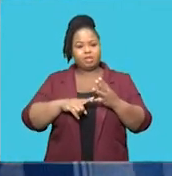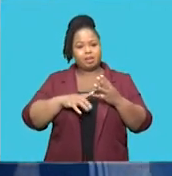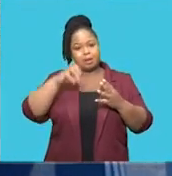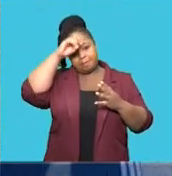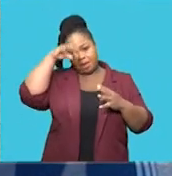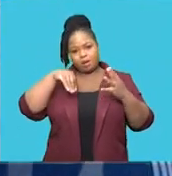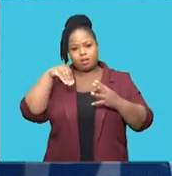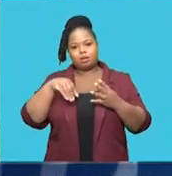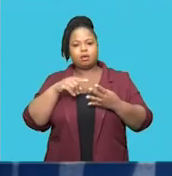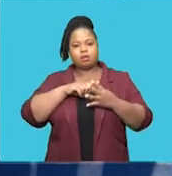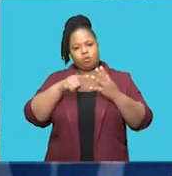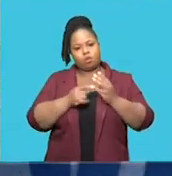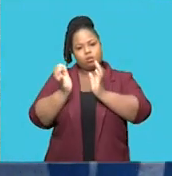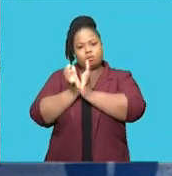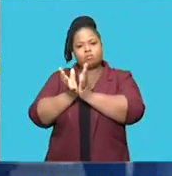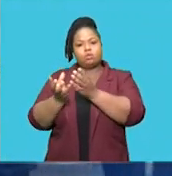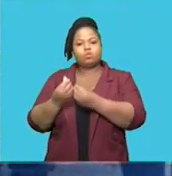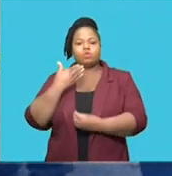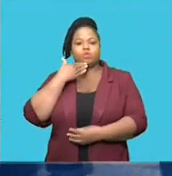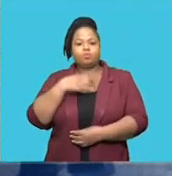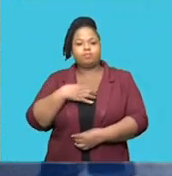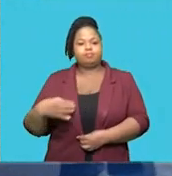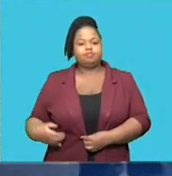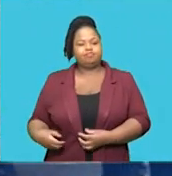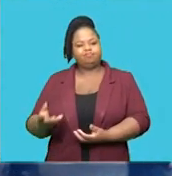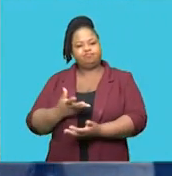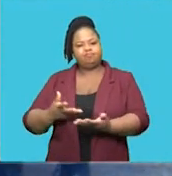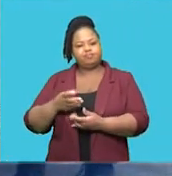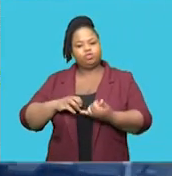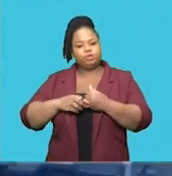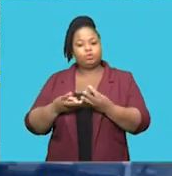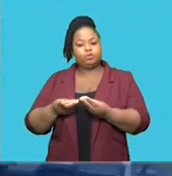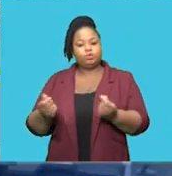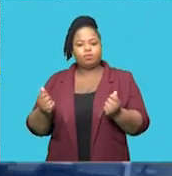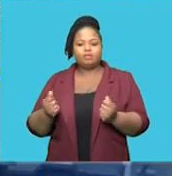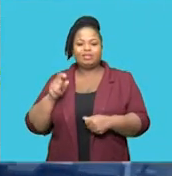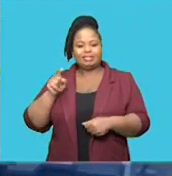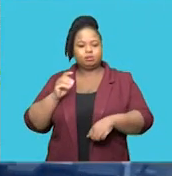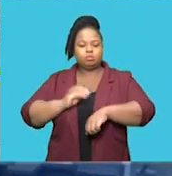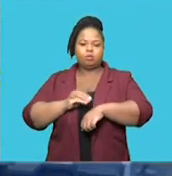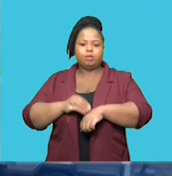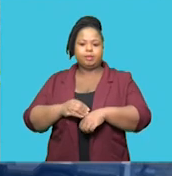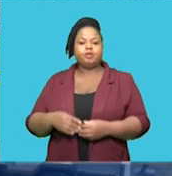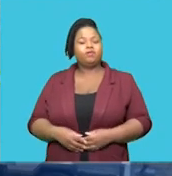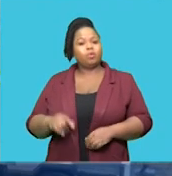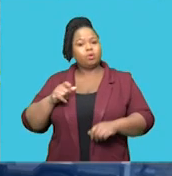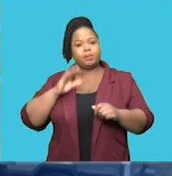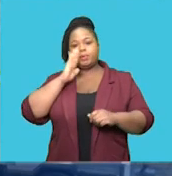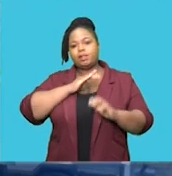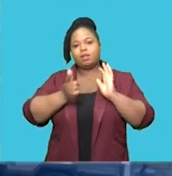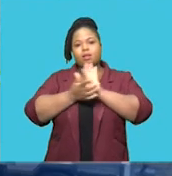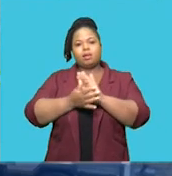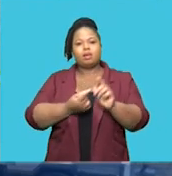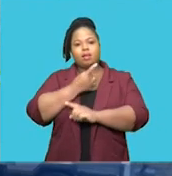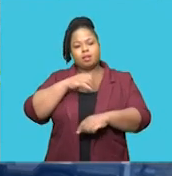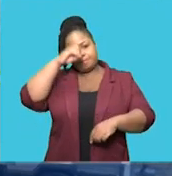bazohlangana nomengameli uSiri Ramaphosa ukuze beyidingide ngezisombululo zokuxazulula kuqedwe nya inkinga yabavukuzi abangekho